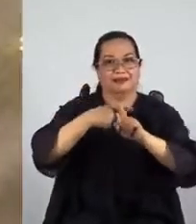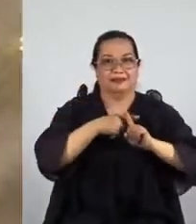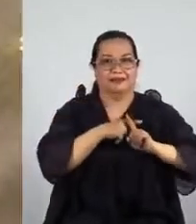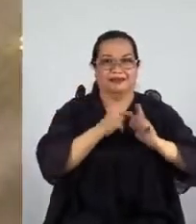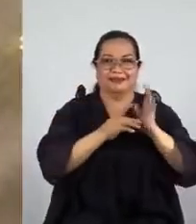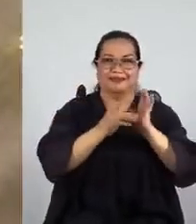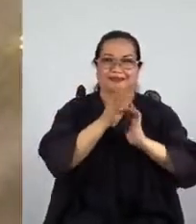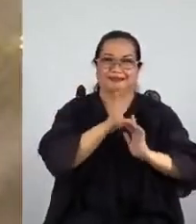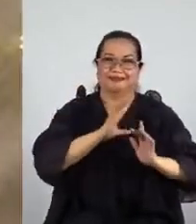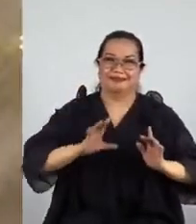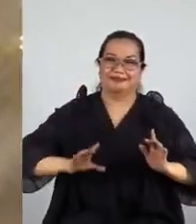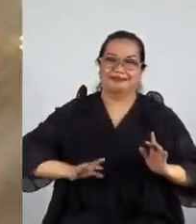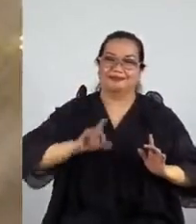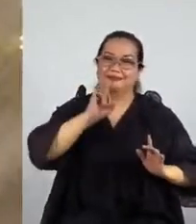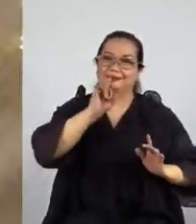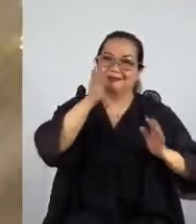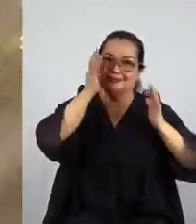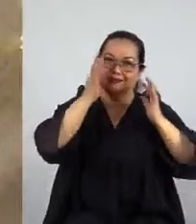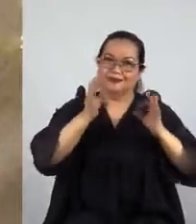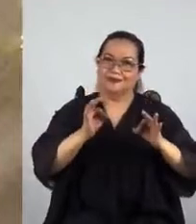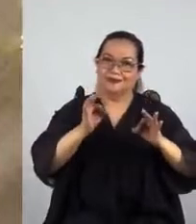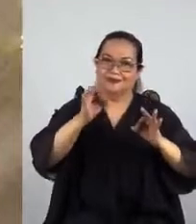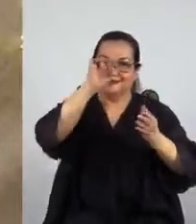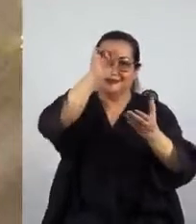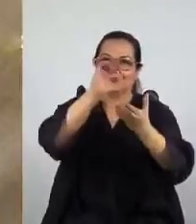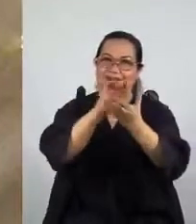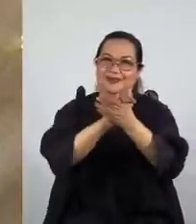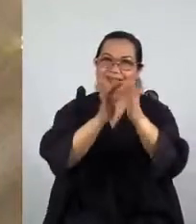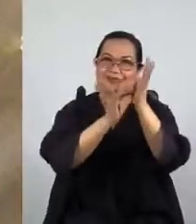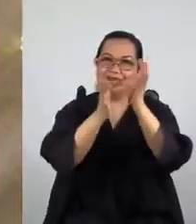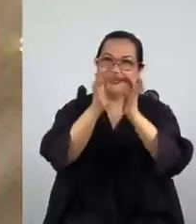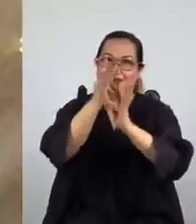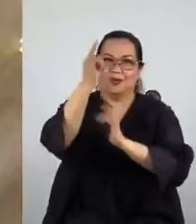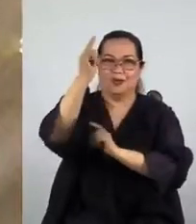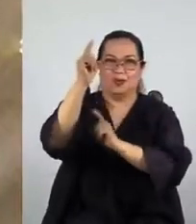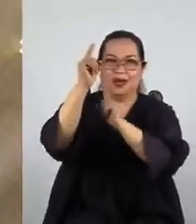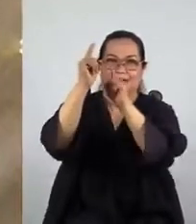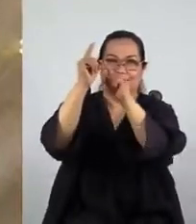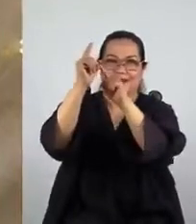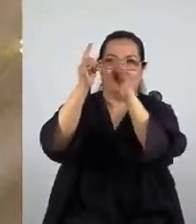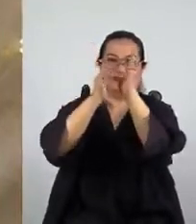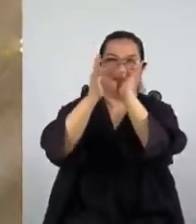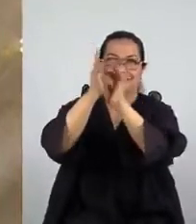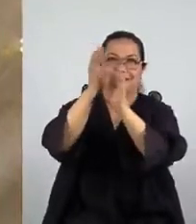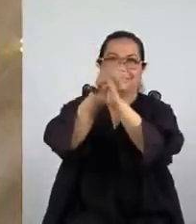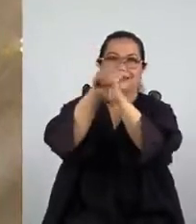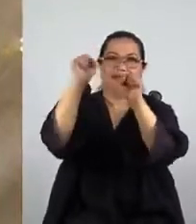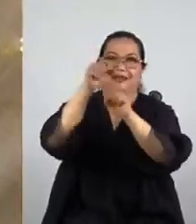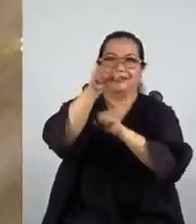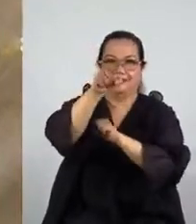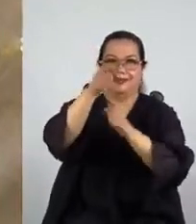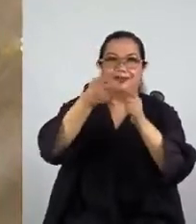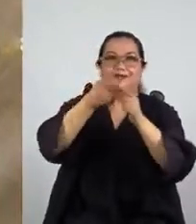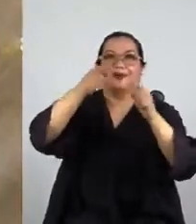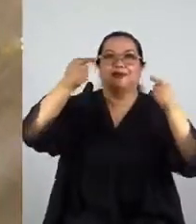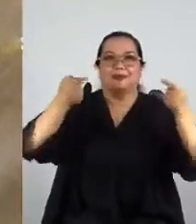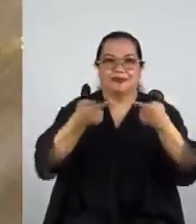You have not made a deliberate decision to believe in Jesus as the only one who can save you from sin.